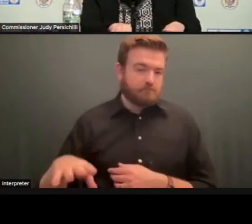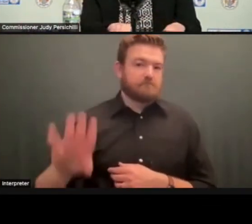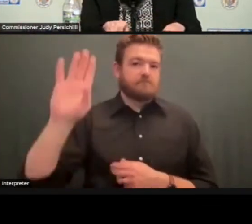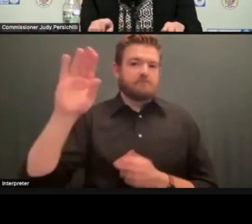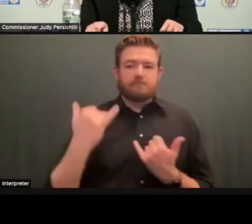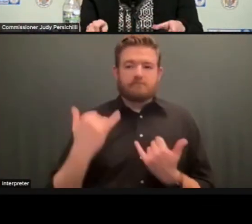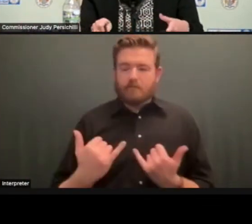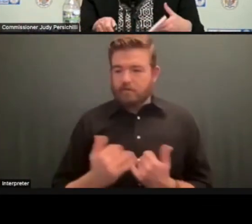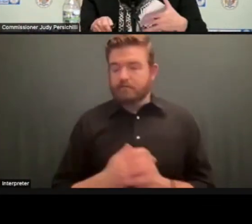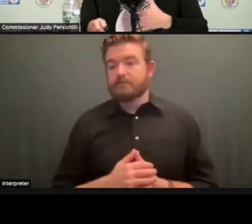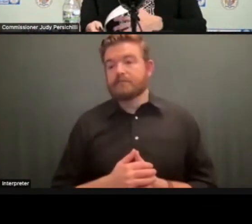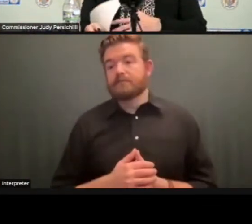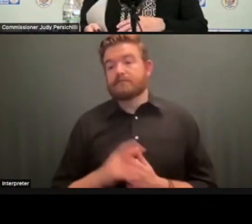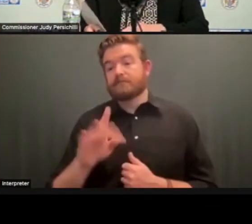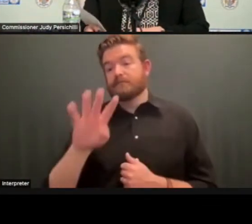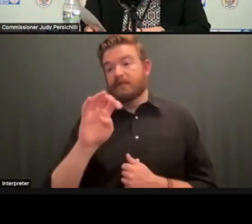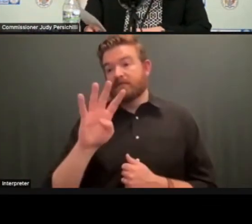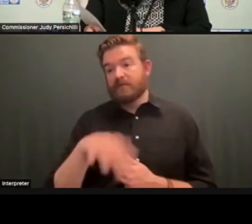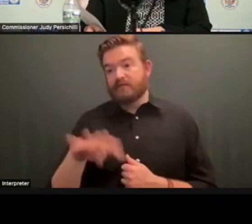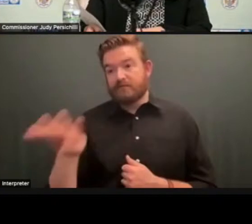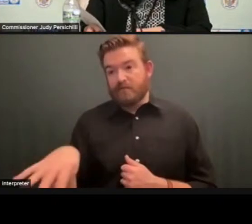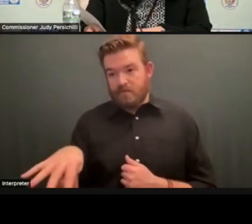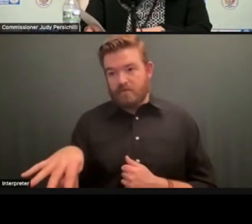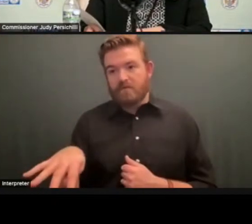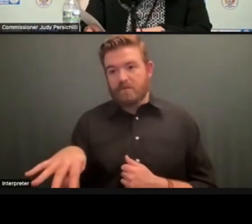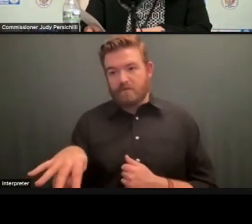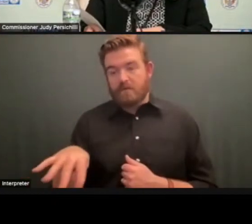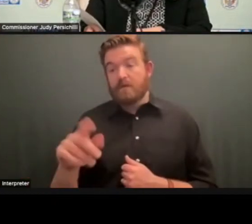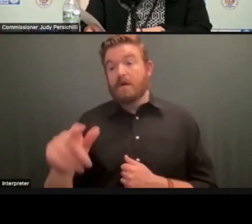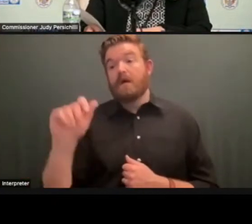peak also in April of 2020 was